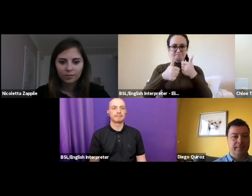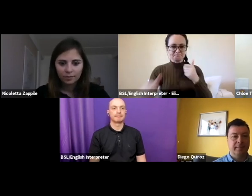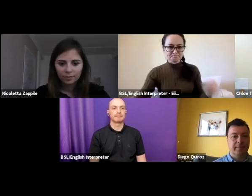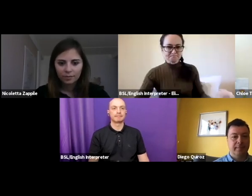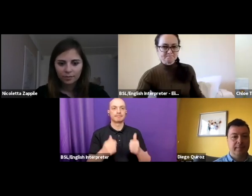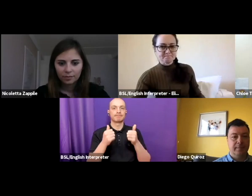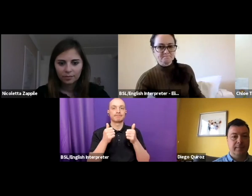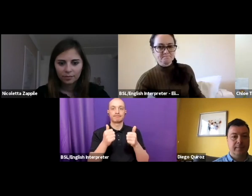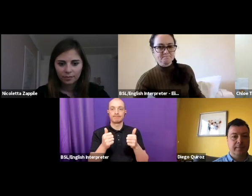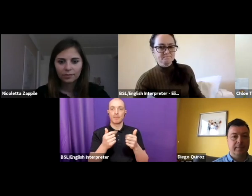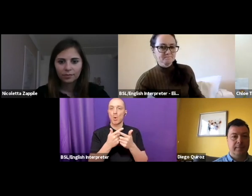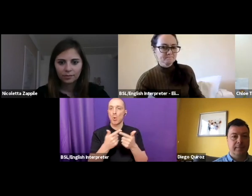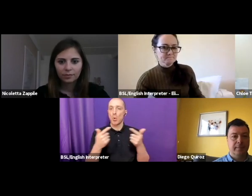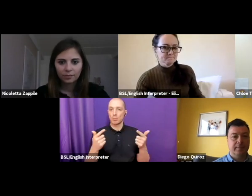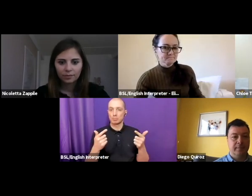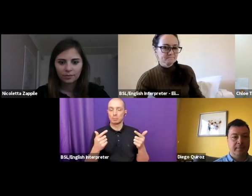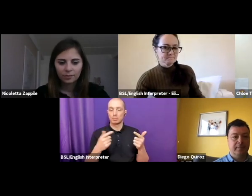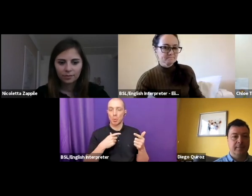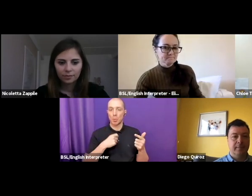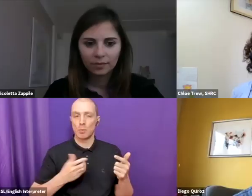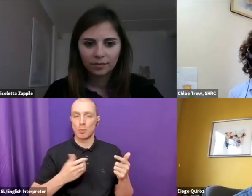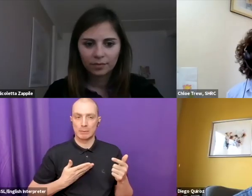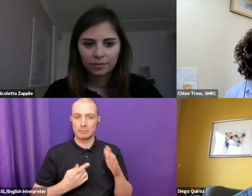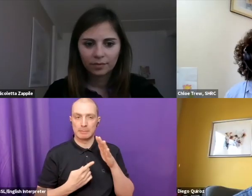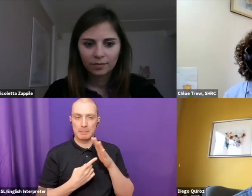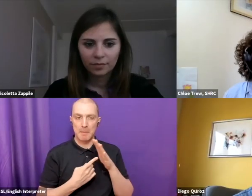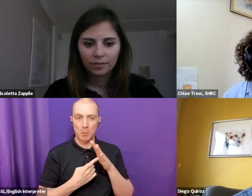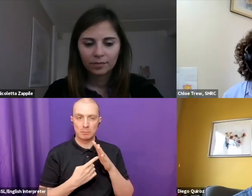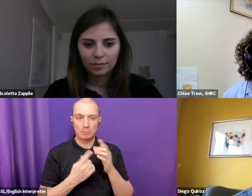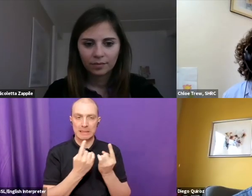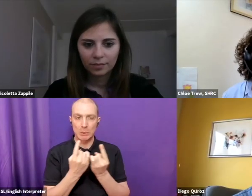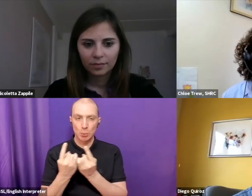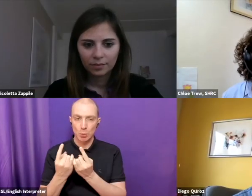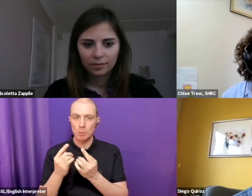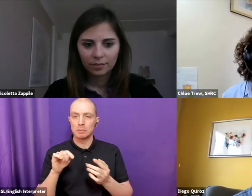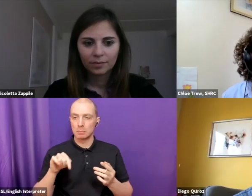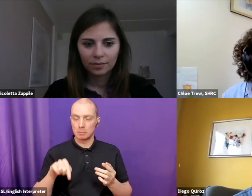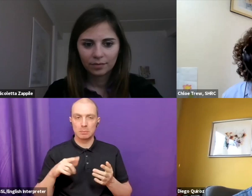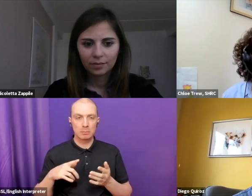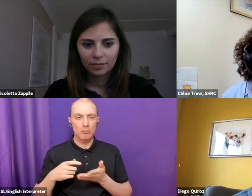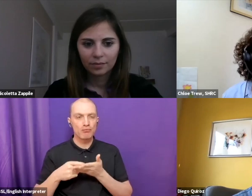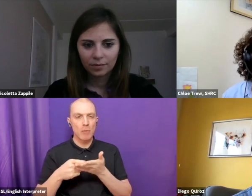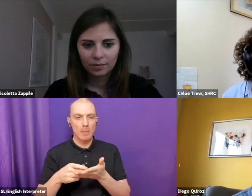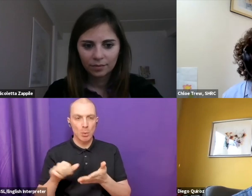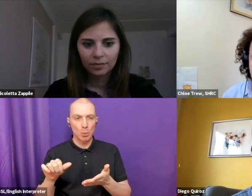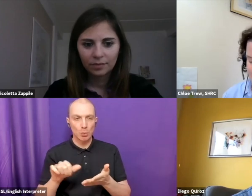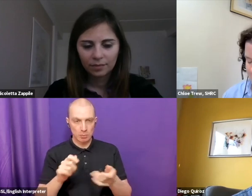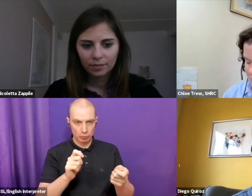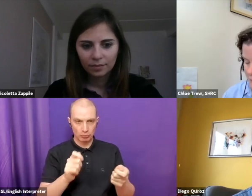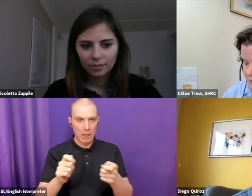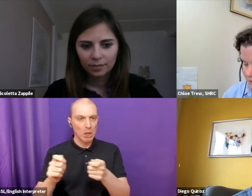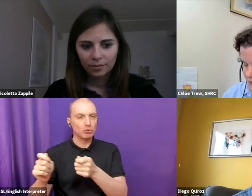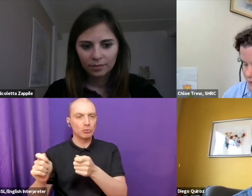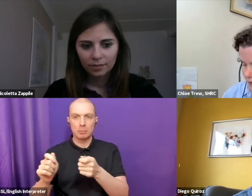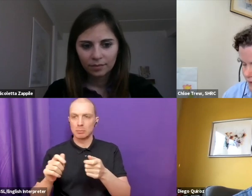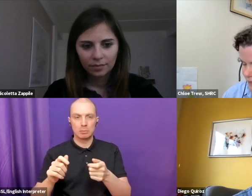rights issues which matter to us, and as well to use some of the recommendations to leverage change in our kind of policy and advocacy work. So